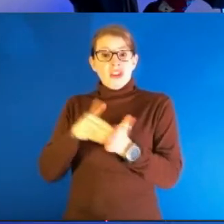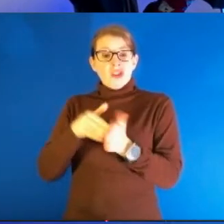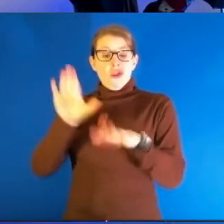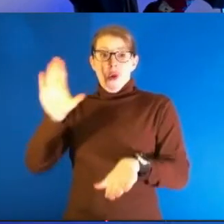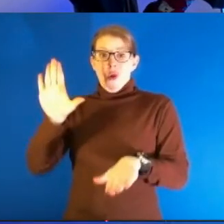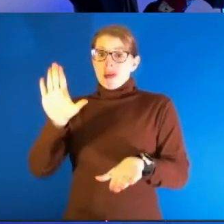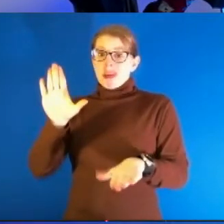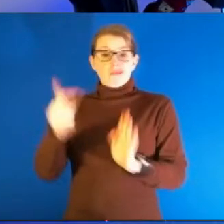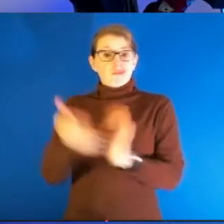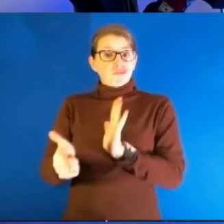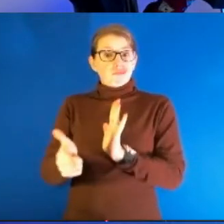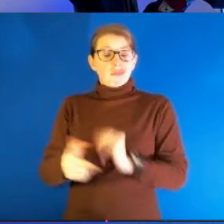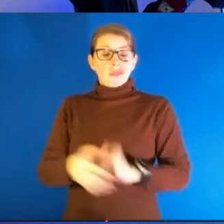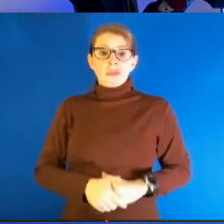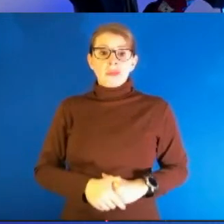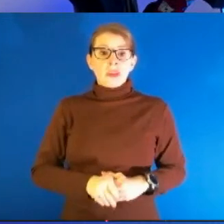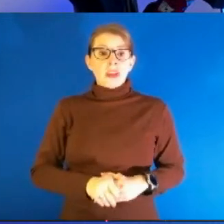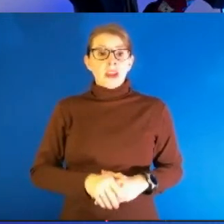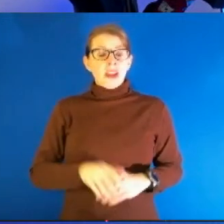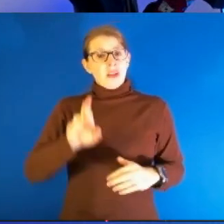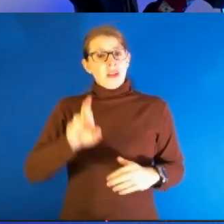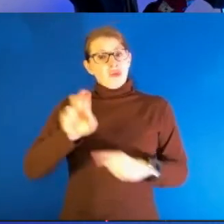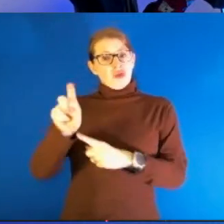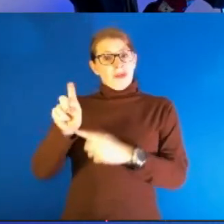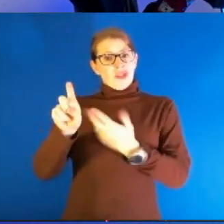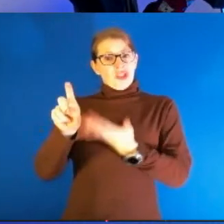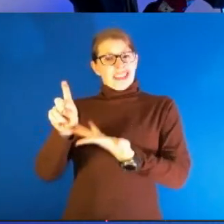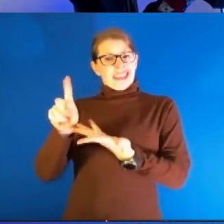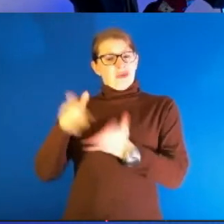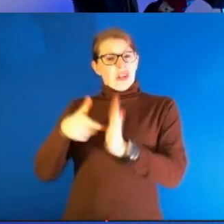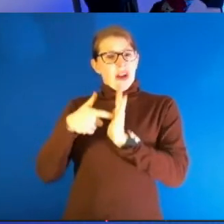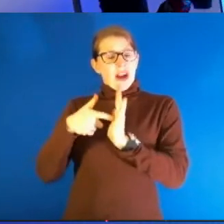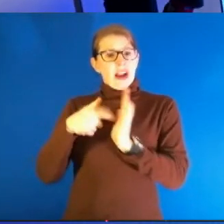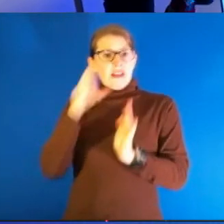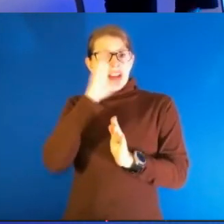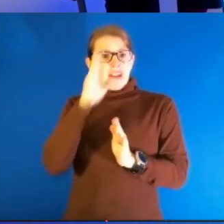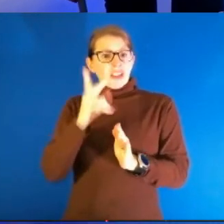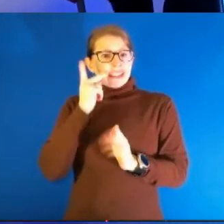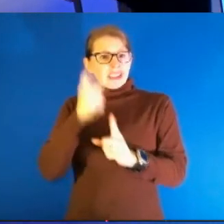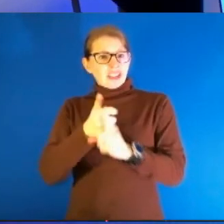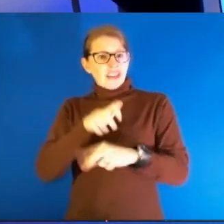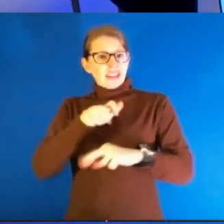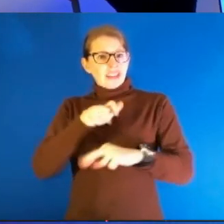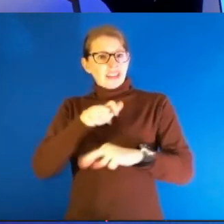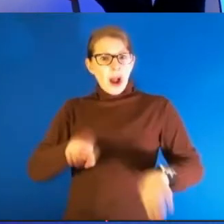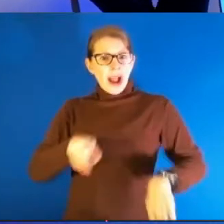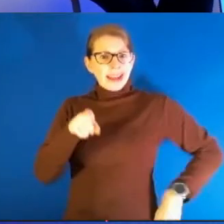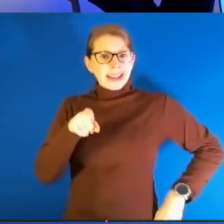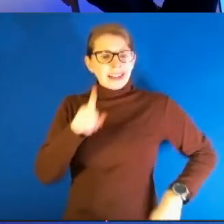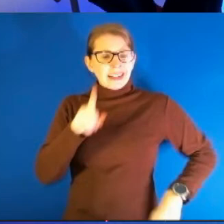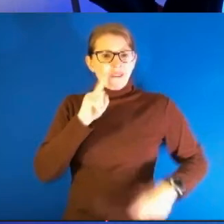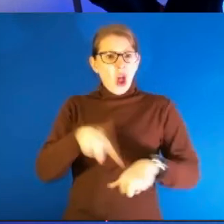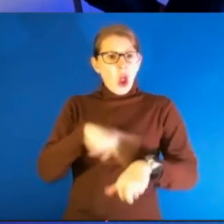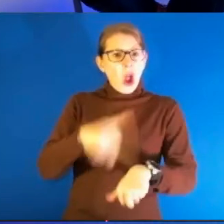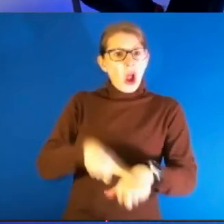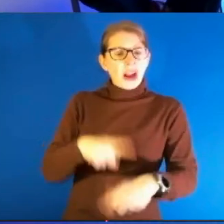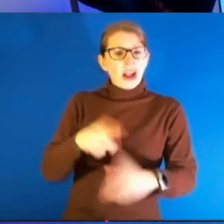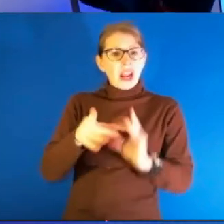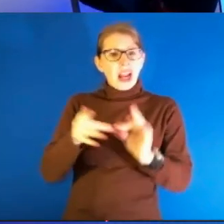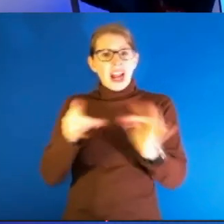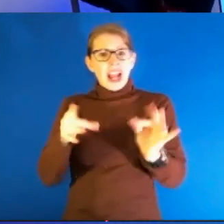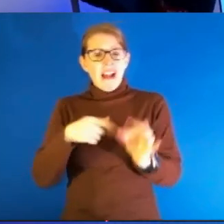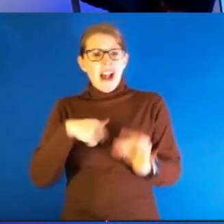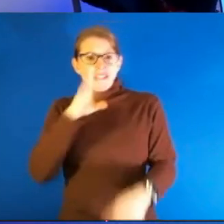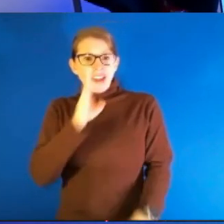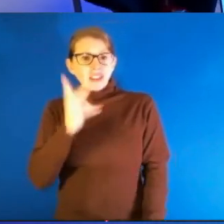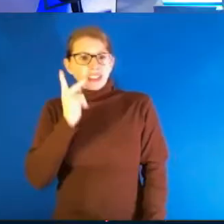think not. that's why you have that, Dr. So. You can jump in That's as right. well, because I've never seen you sit so quiet so long. So please, feel Neither free to have jump I, in as Sal. well. What's wrong?